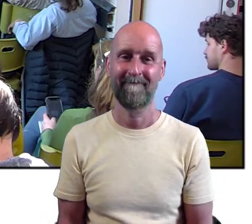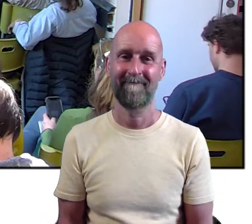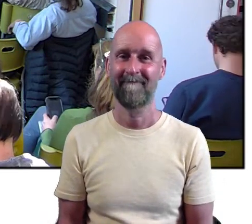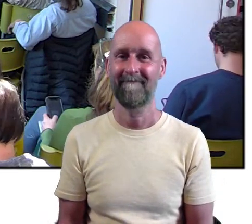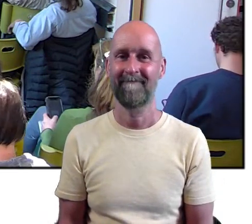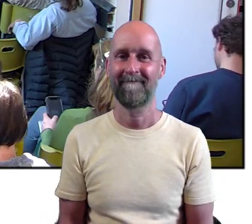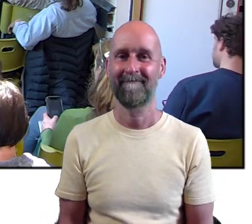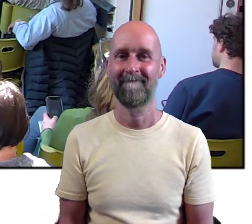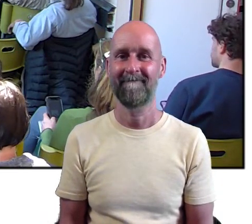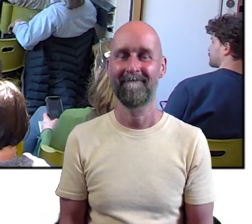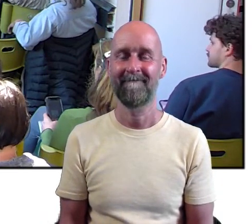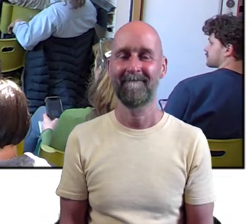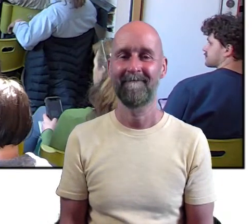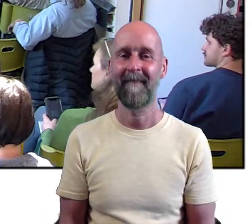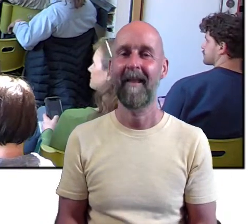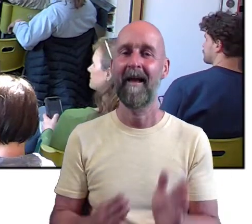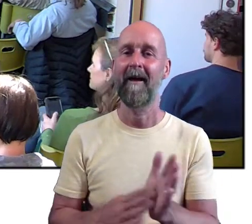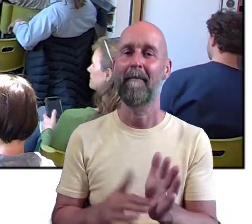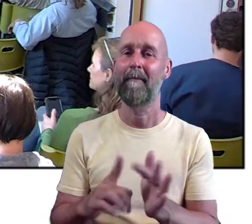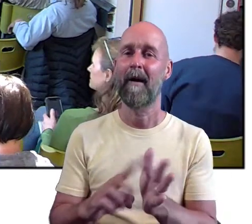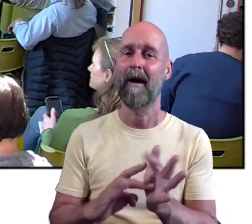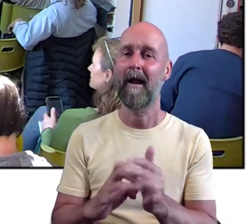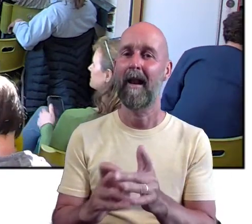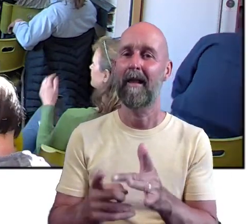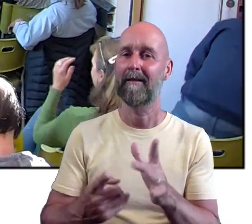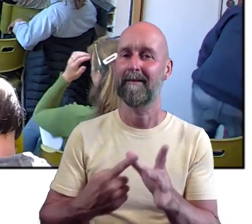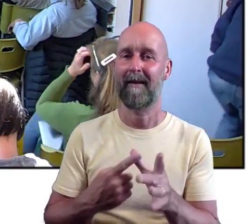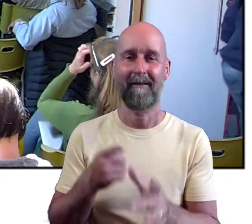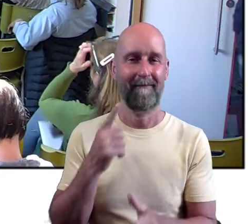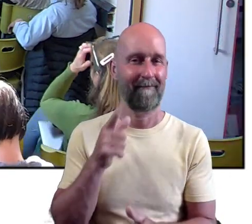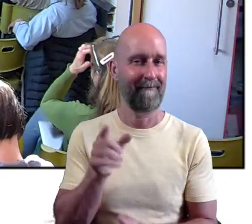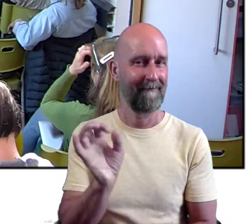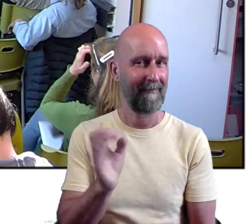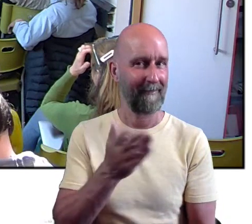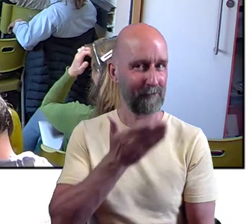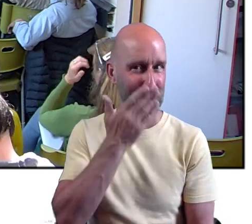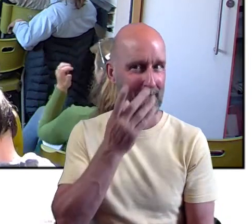Oh, Melissa, yeah, you're not shy.